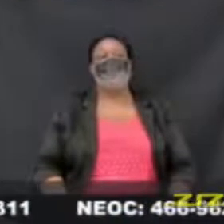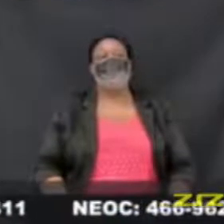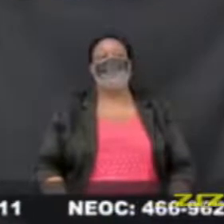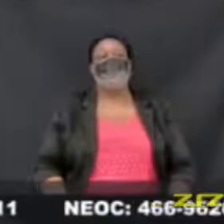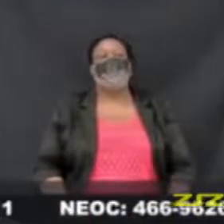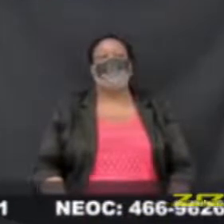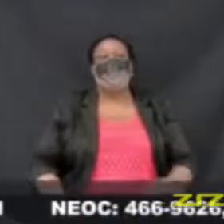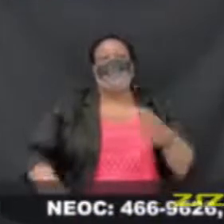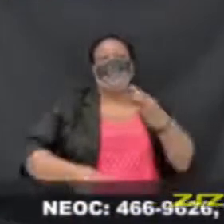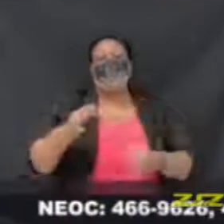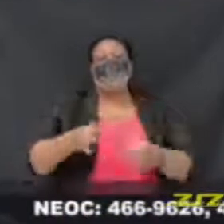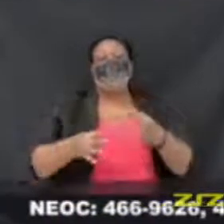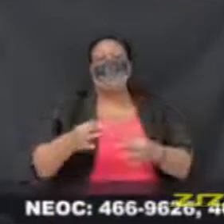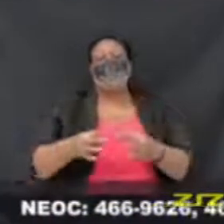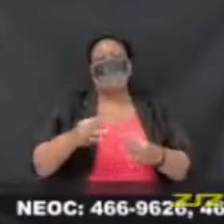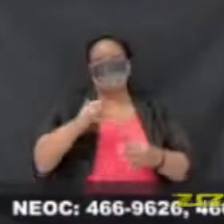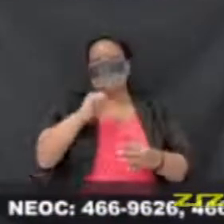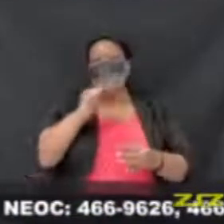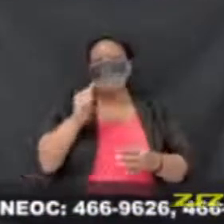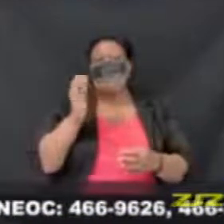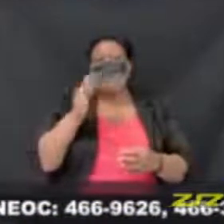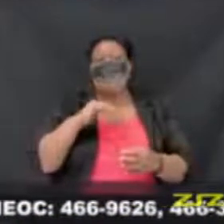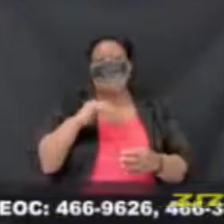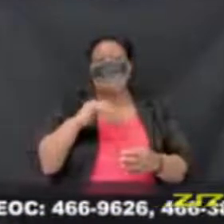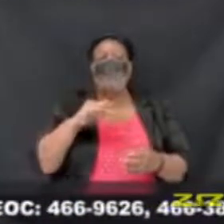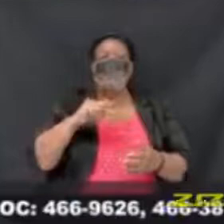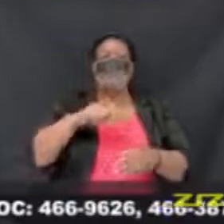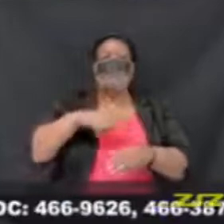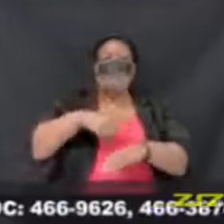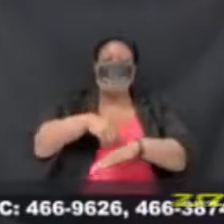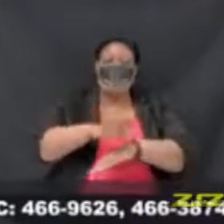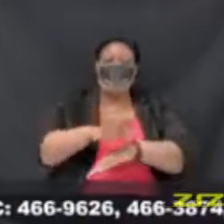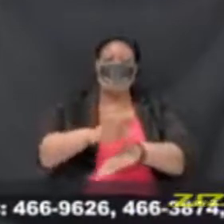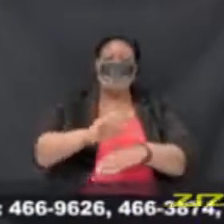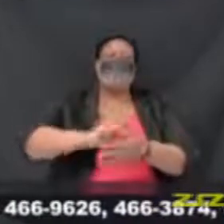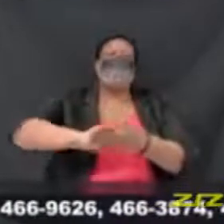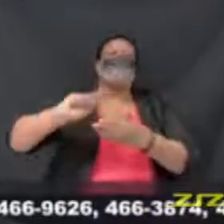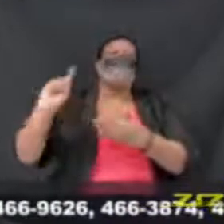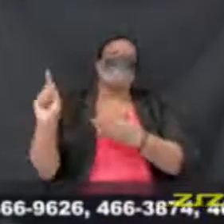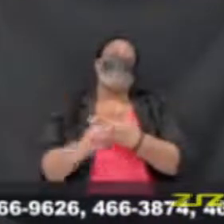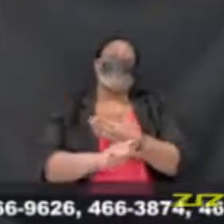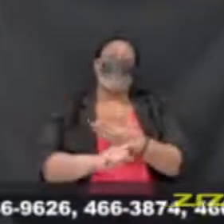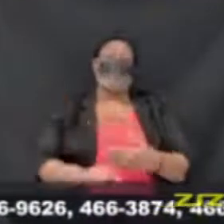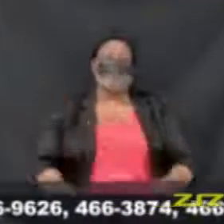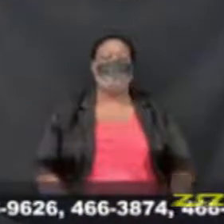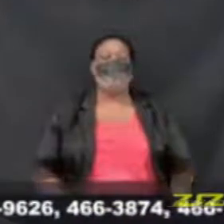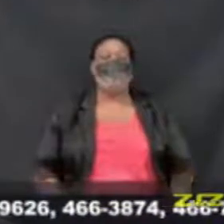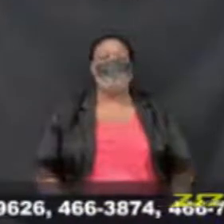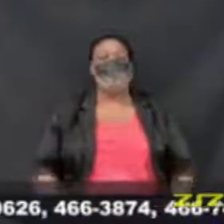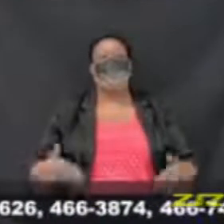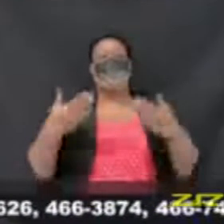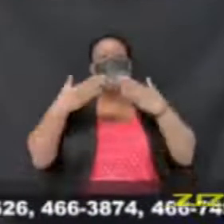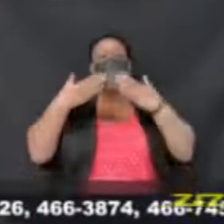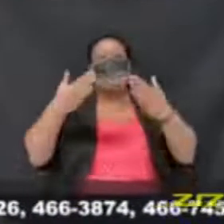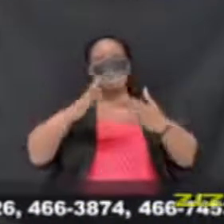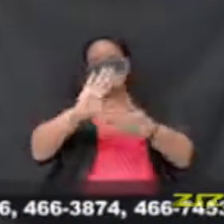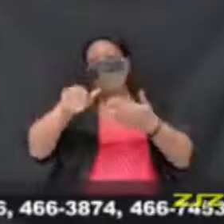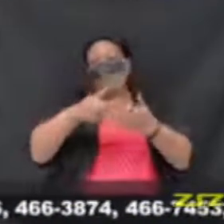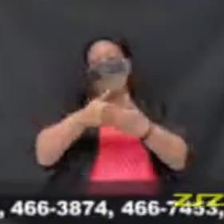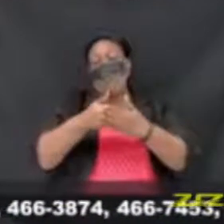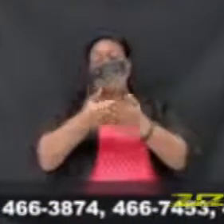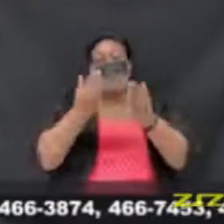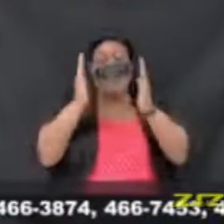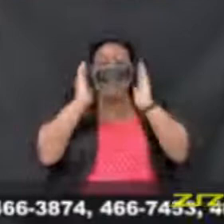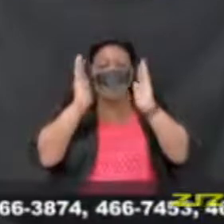have yet come in, we can post it for next week. We would like to thank everyone for tuning in for today's briefing.